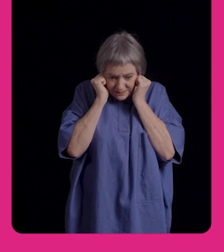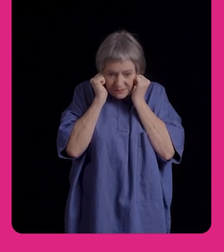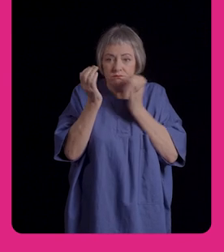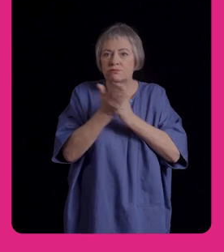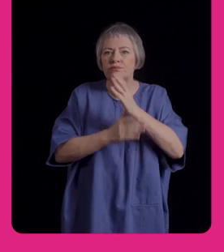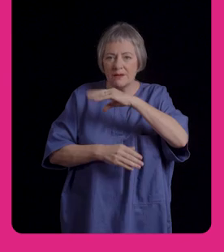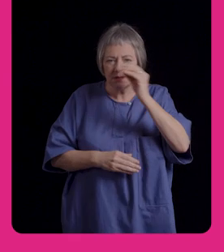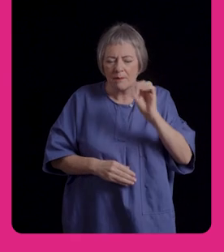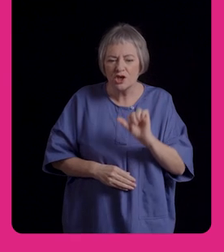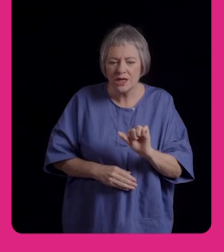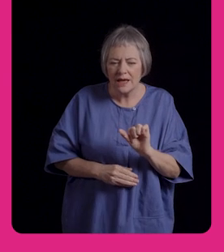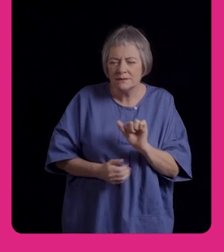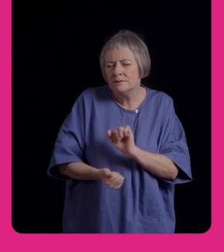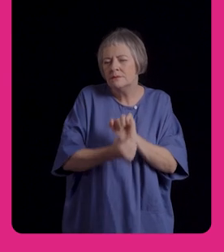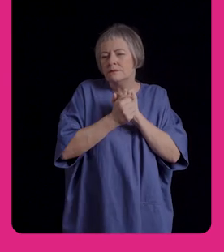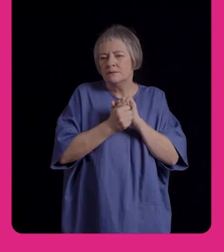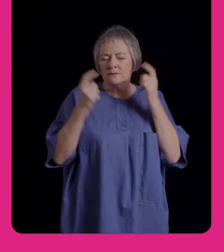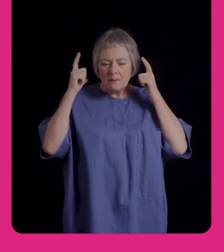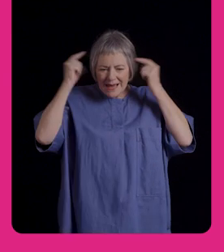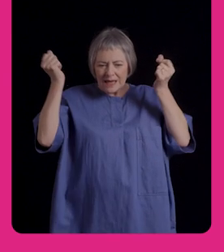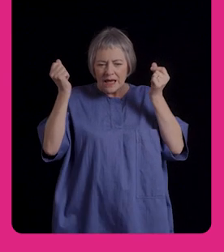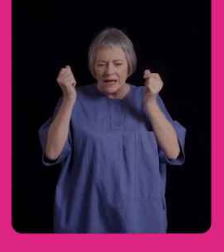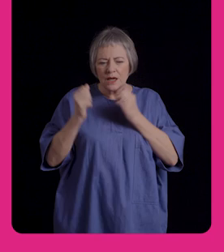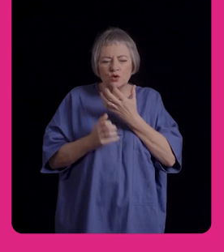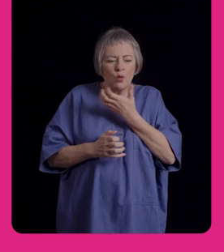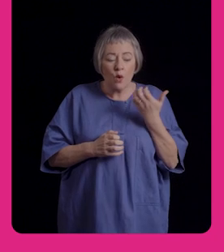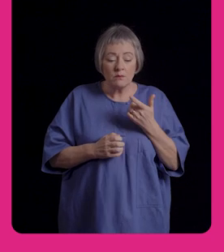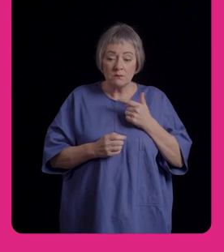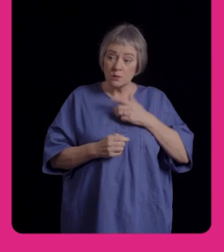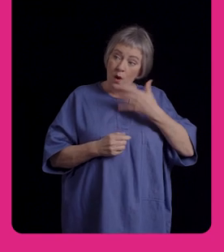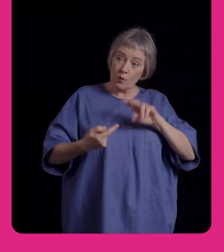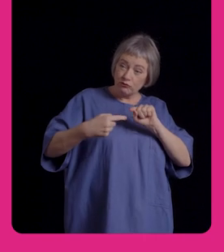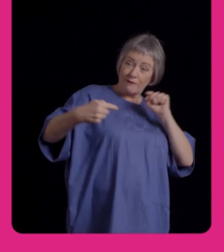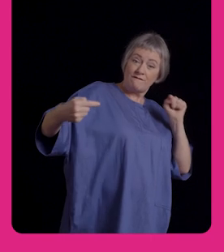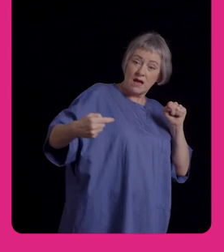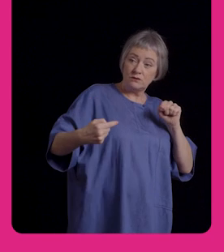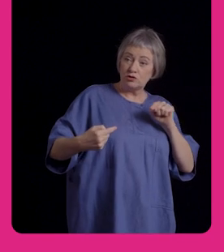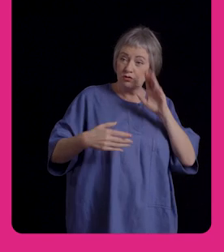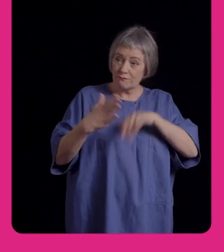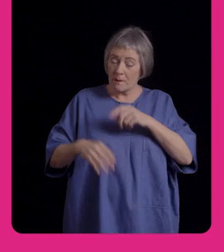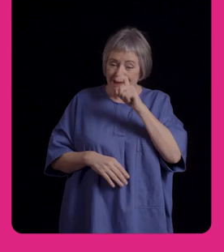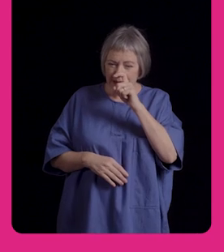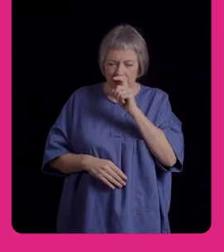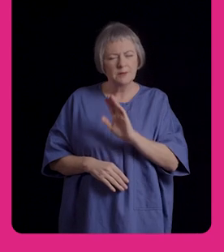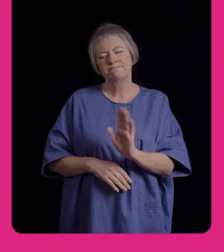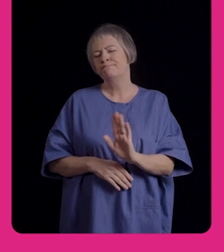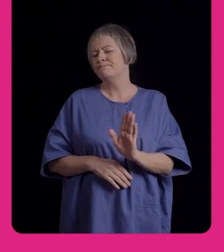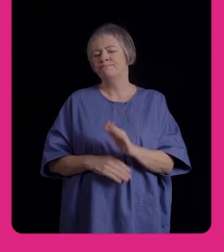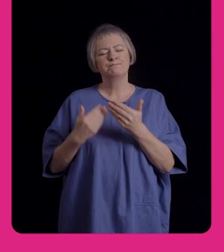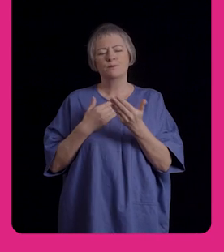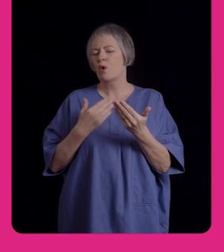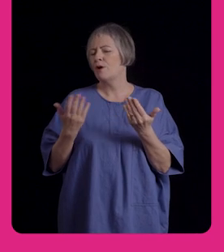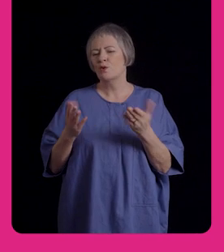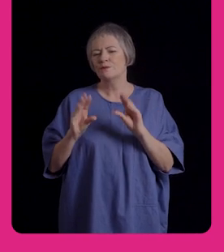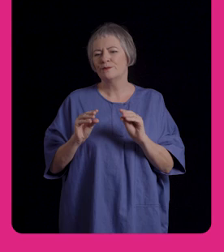even in the summer, you know, to keep my ears warm. Now, do I want revenge against my sister? Not